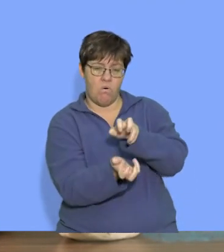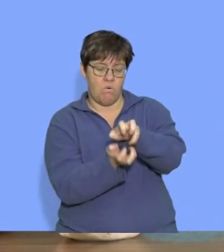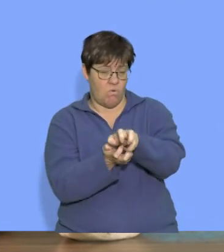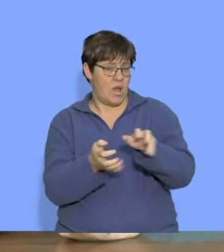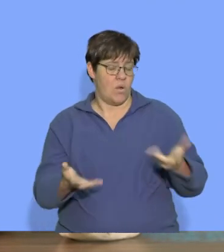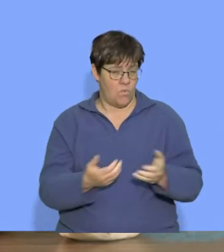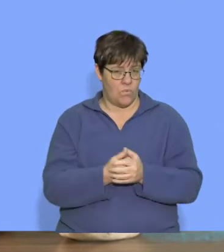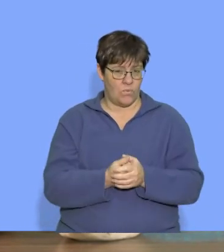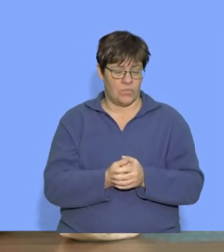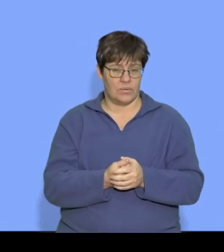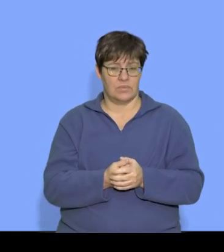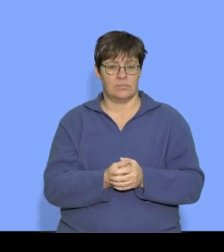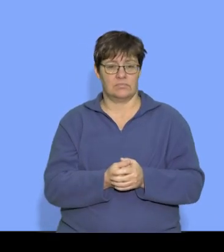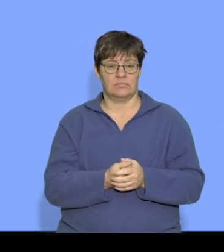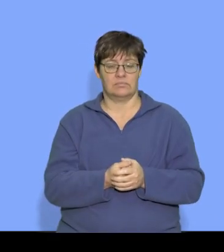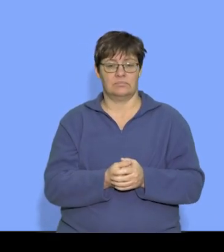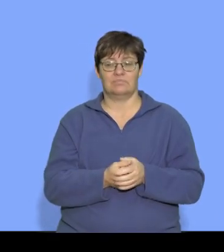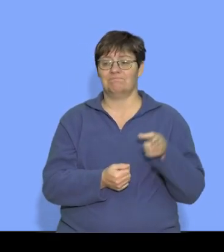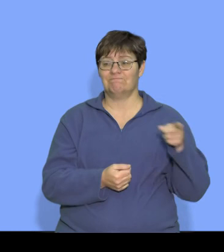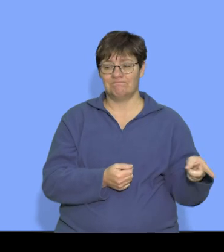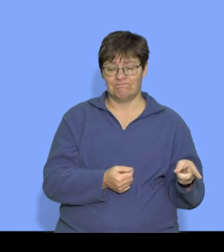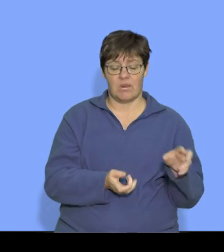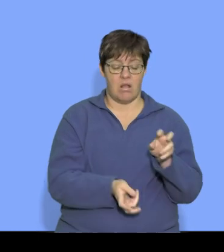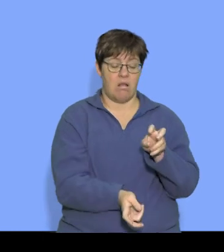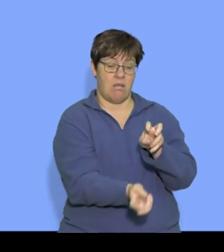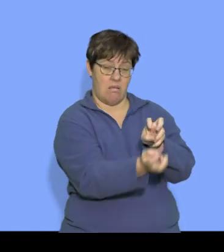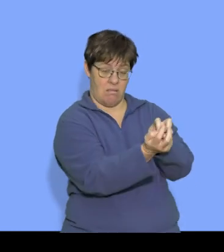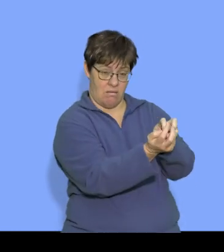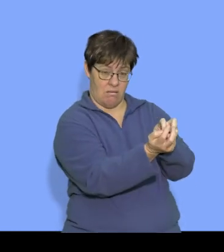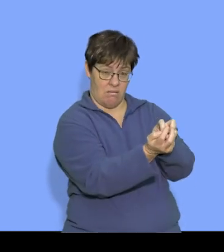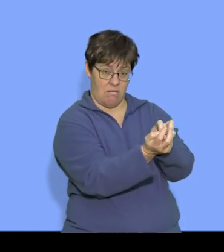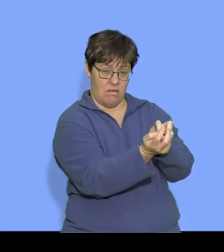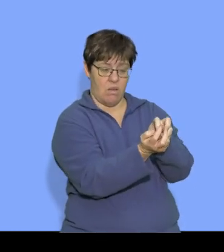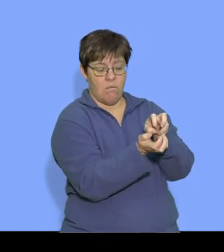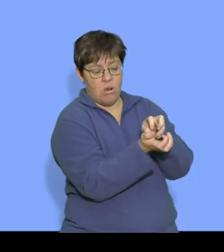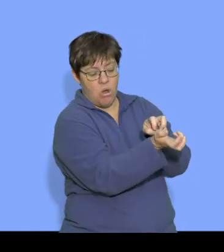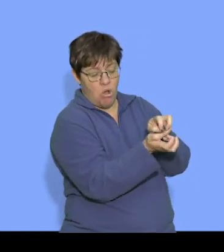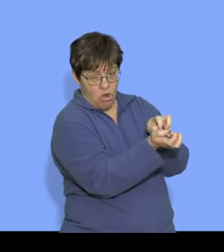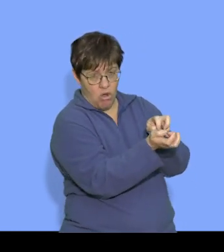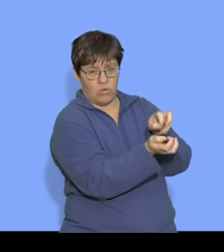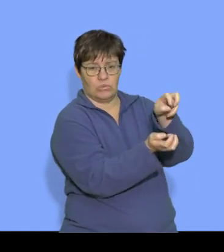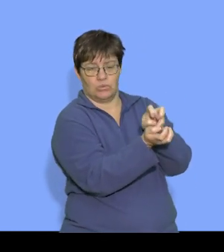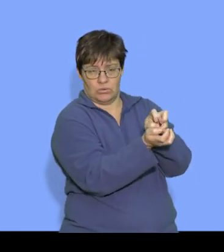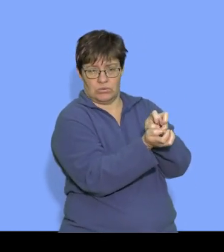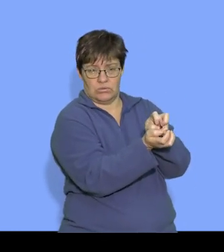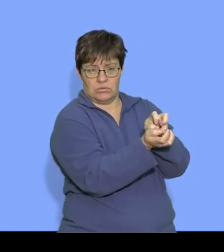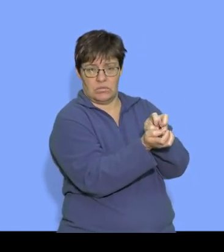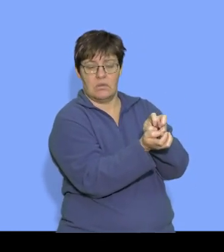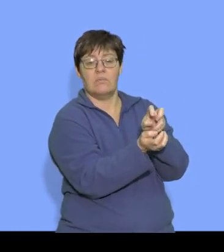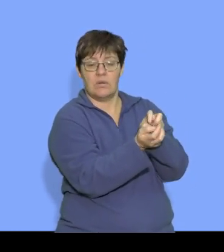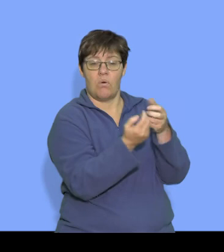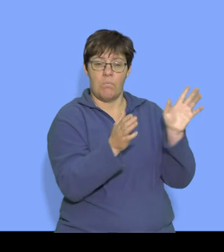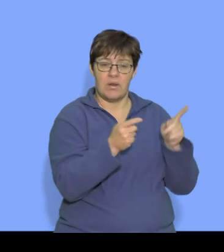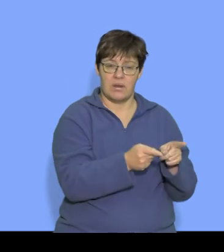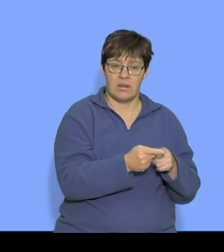jaw. We notice that herbivores generally have an elongated jaw. We also mentioned that in terms of the ability to